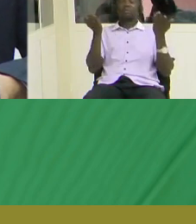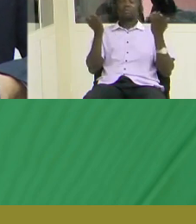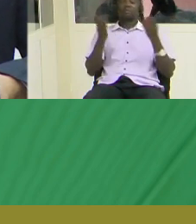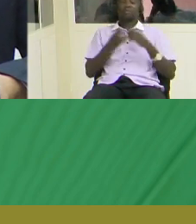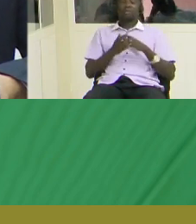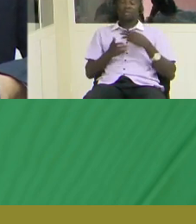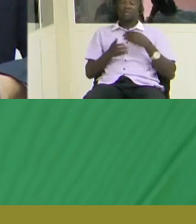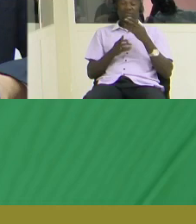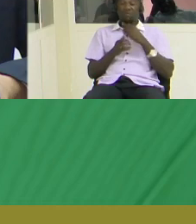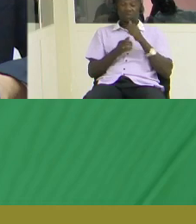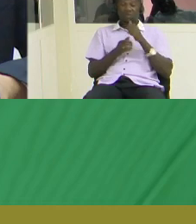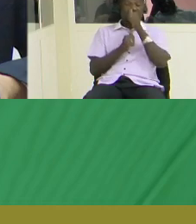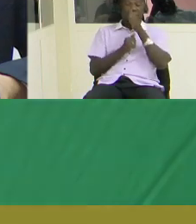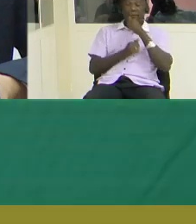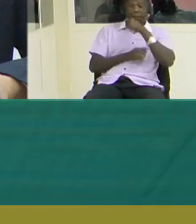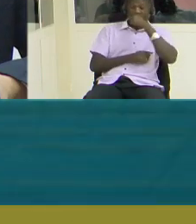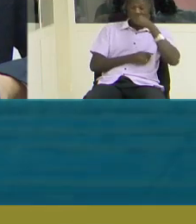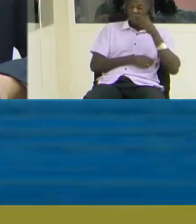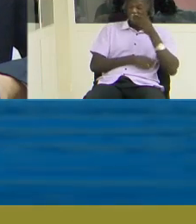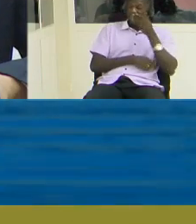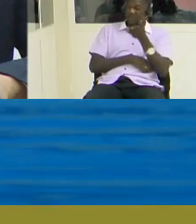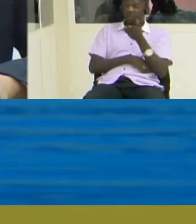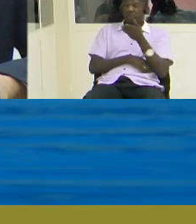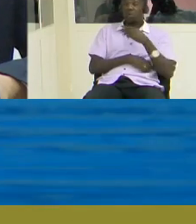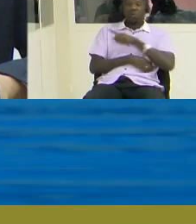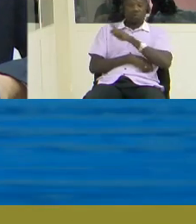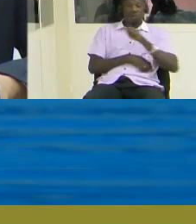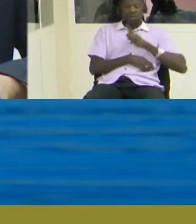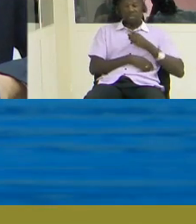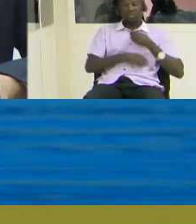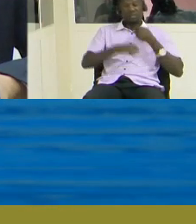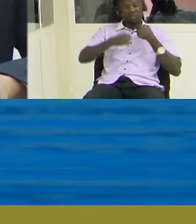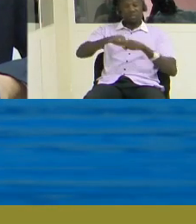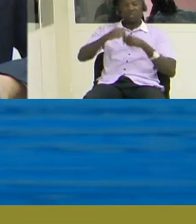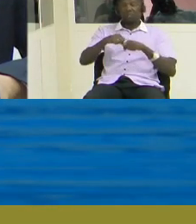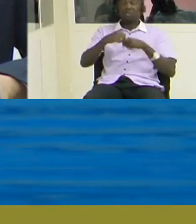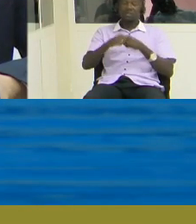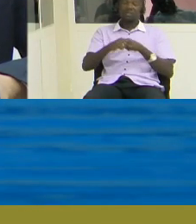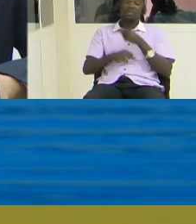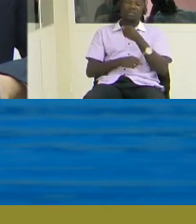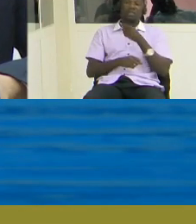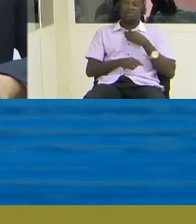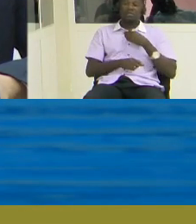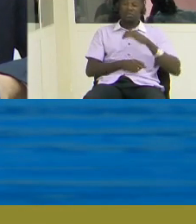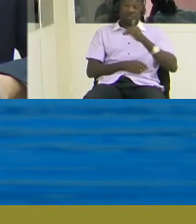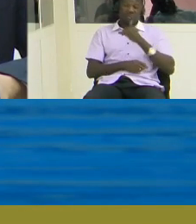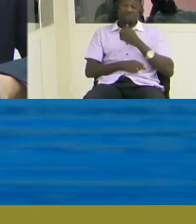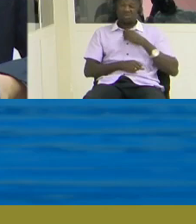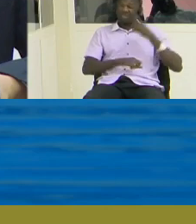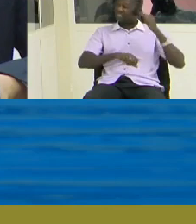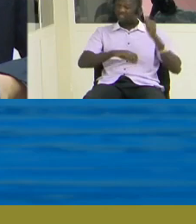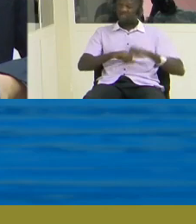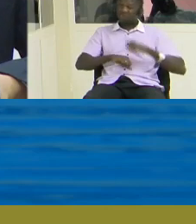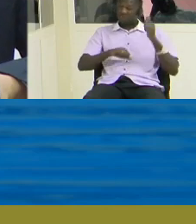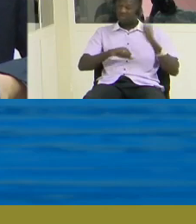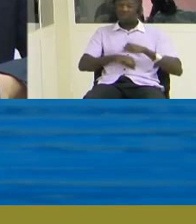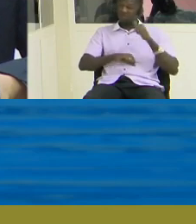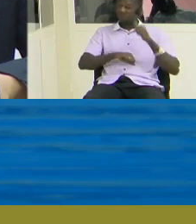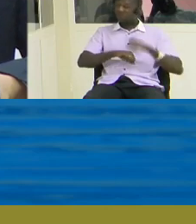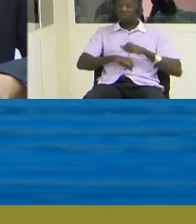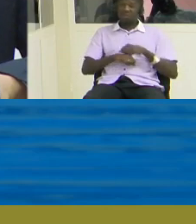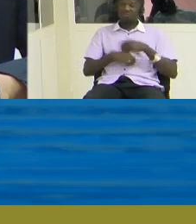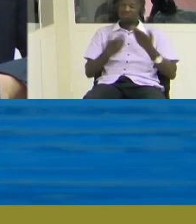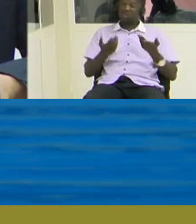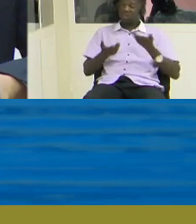in order to avoid that we are trained that you will be mal handles or you will be